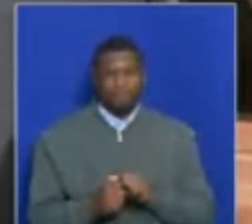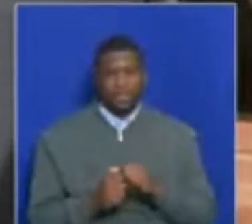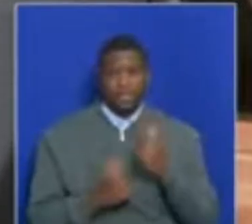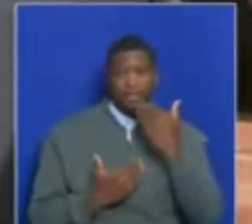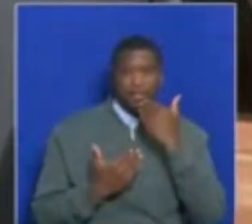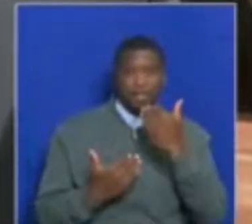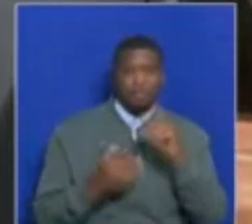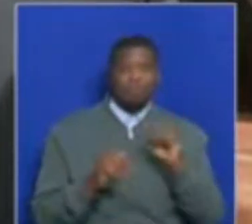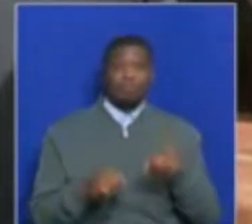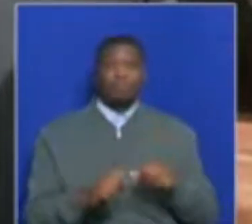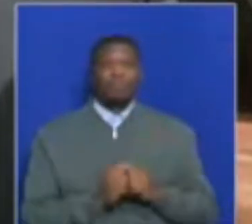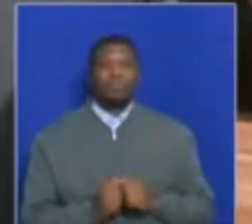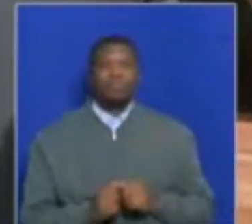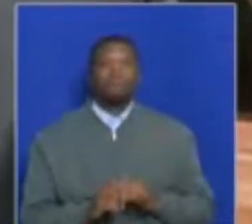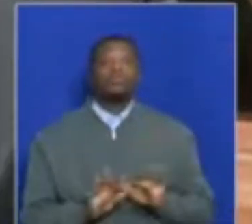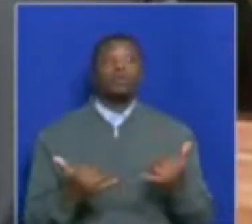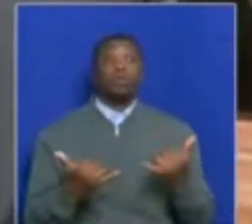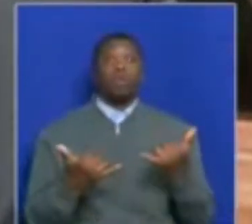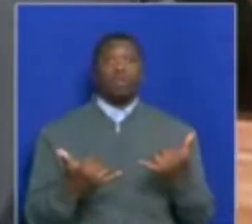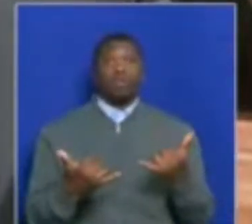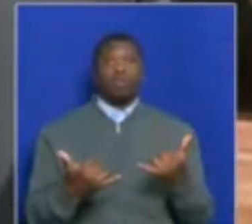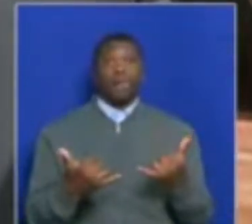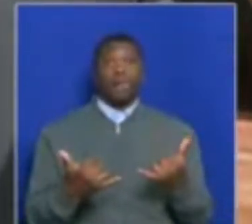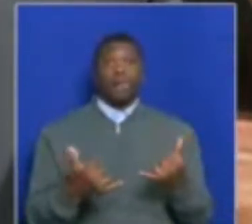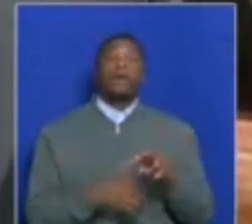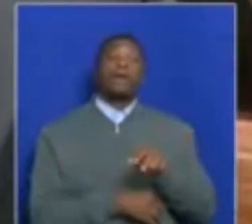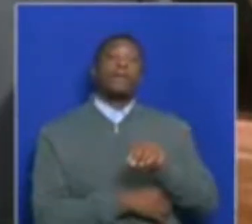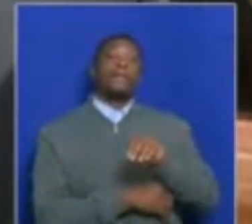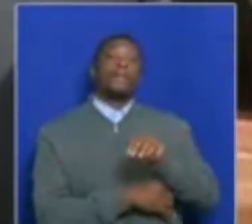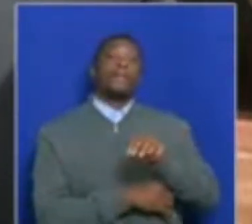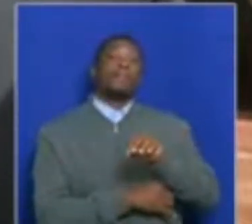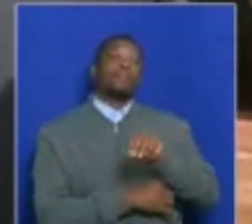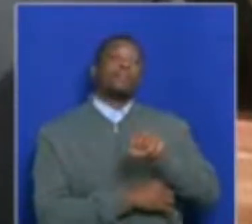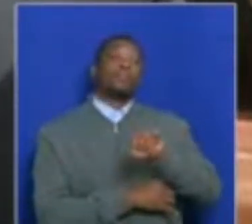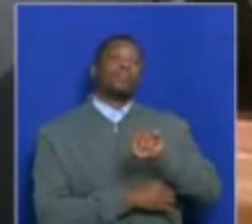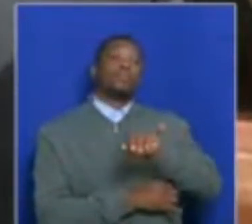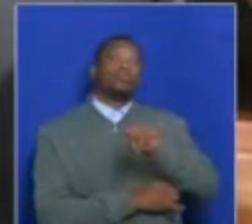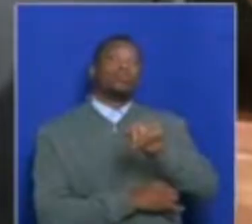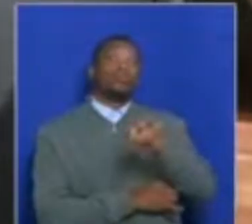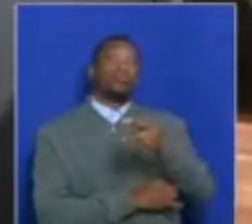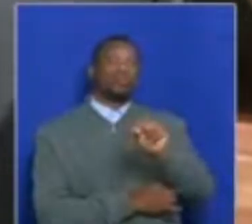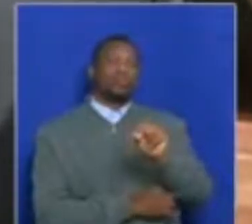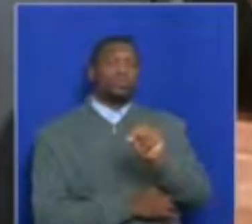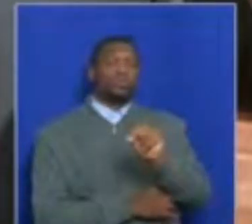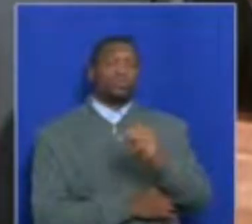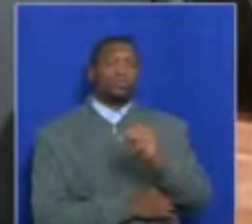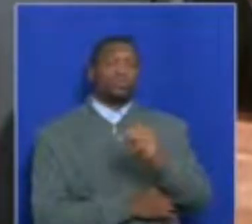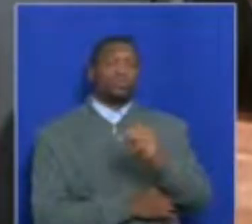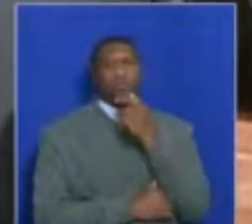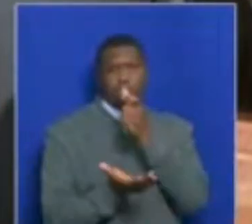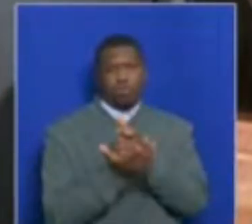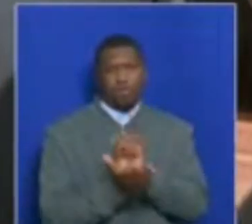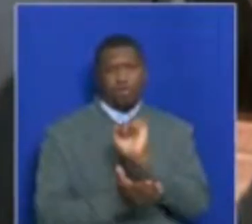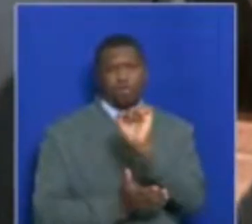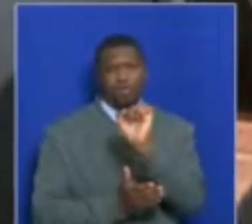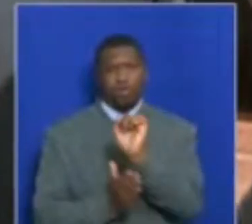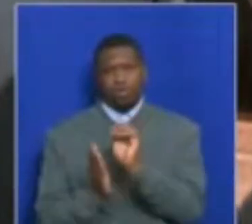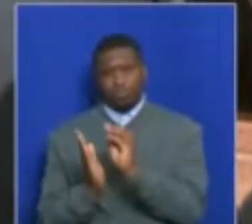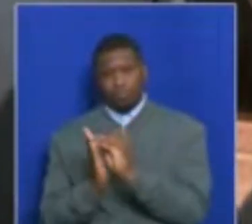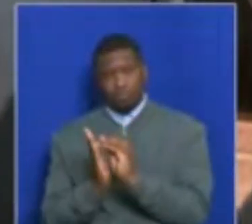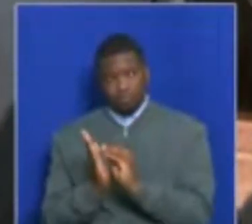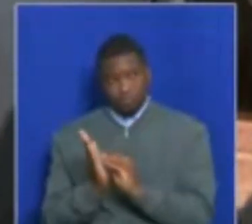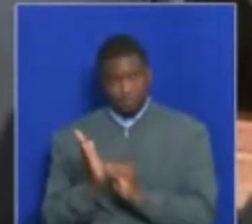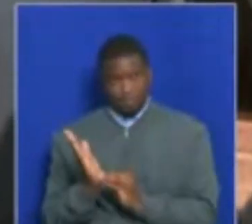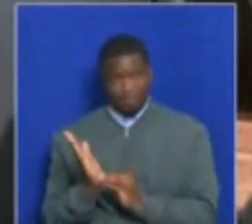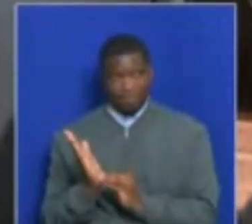Now, Mr. John, we need you first to confirm the correctness of your statement, but before we do so, I know from